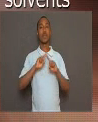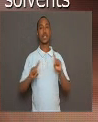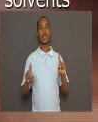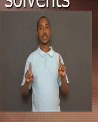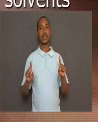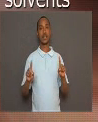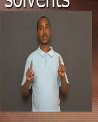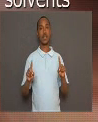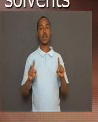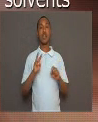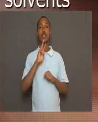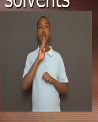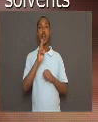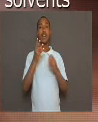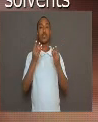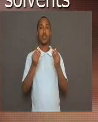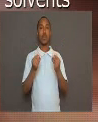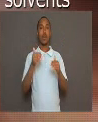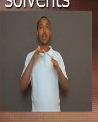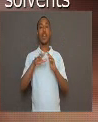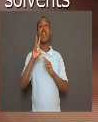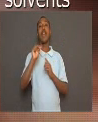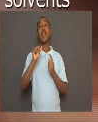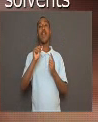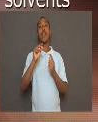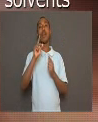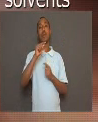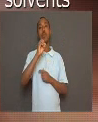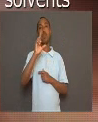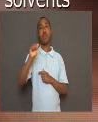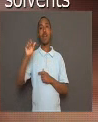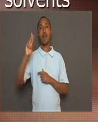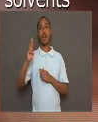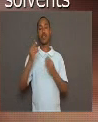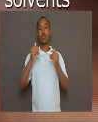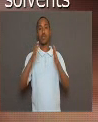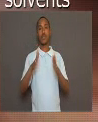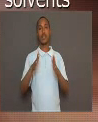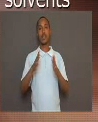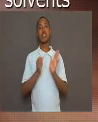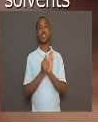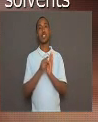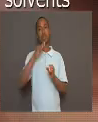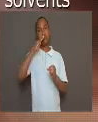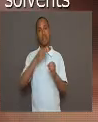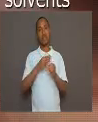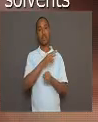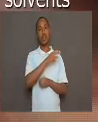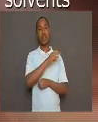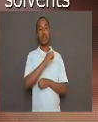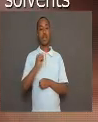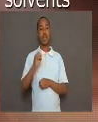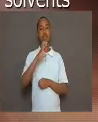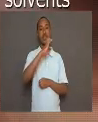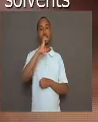However, they are soluble in nonpolar solvents such as benzene and